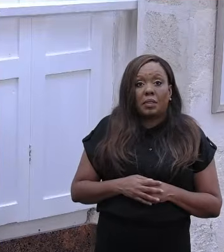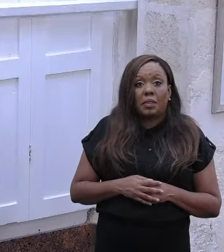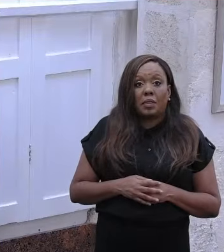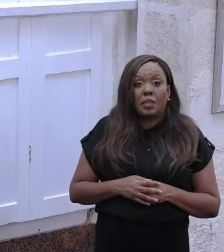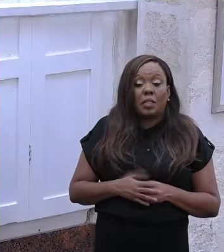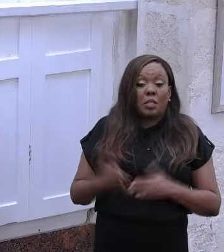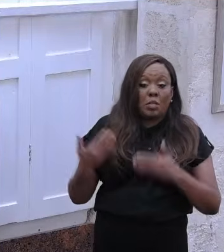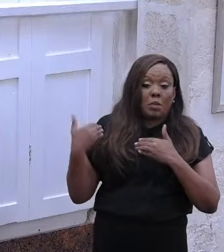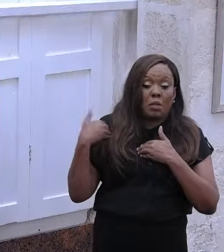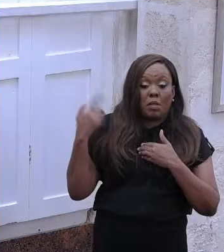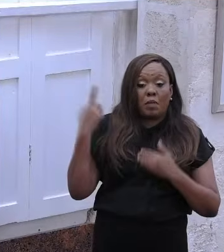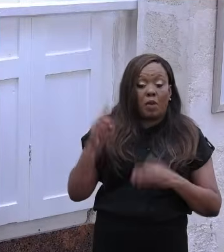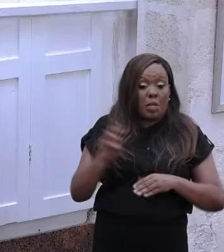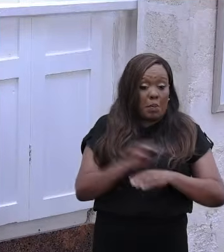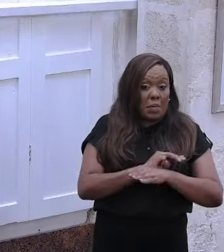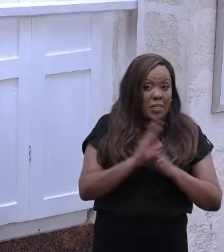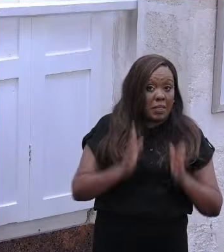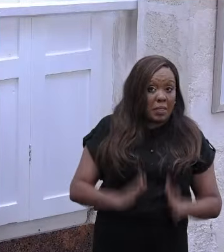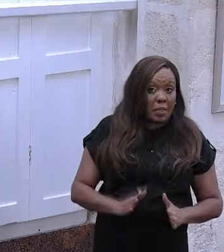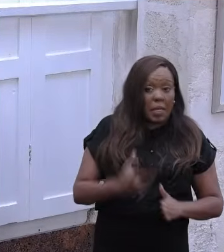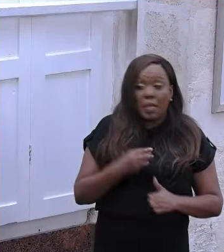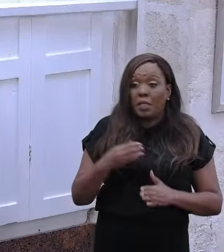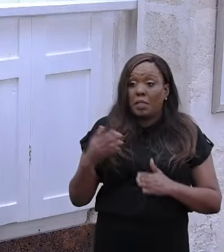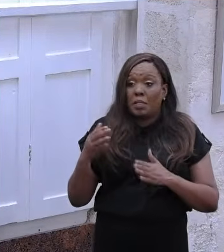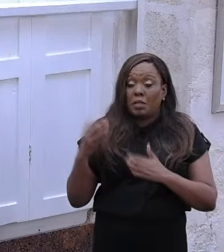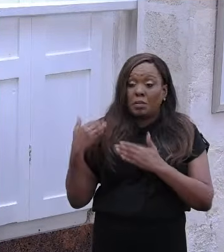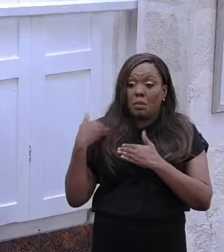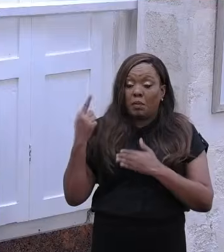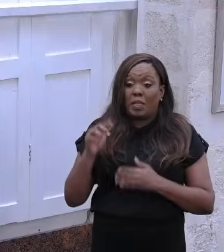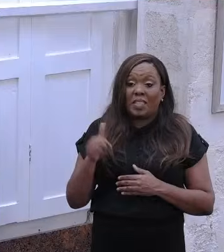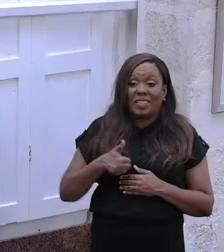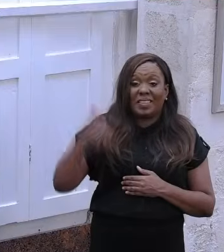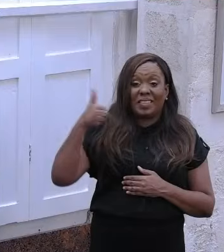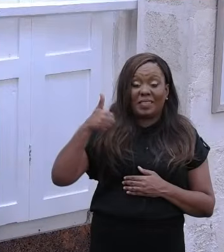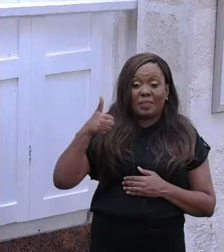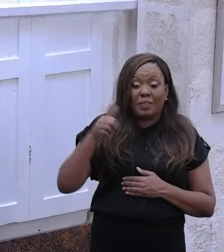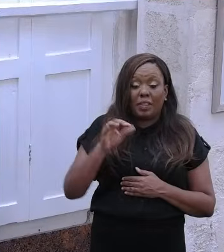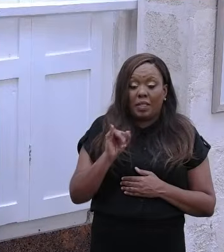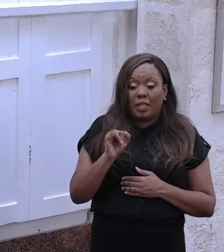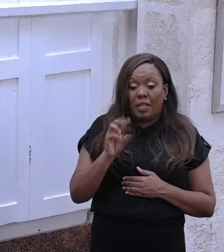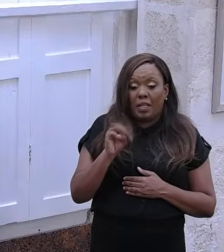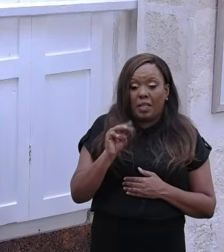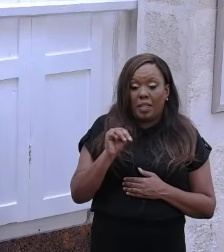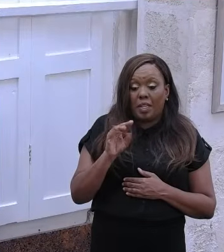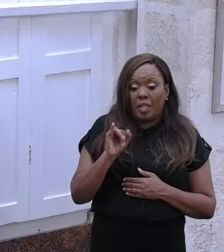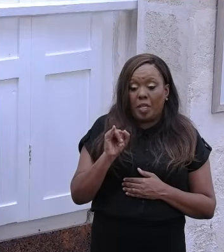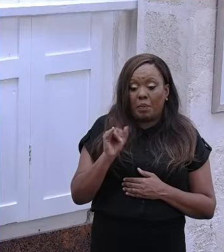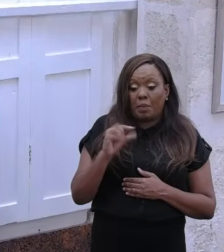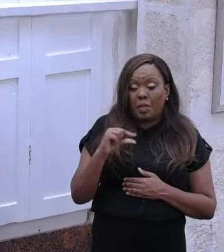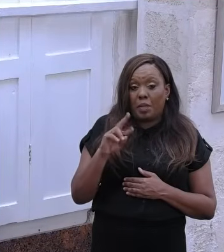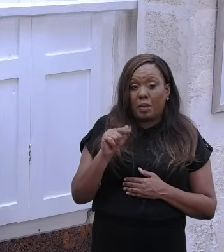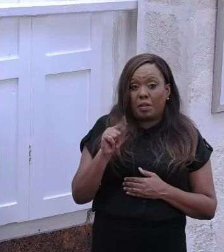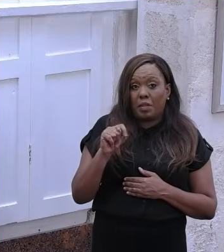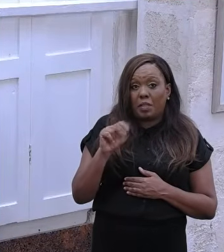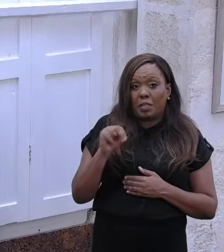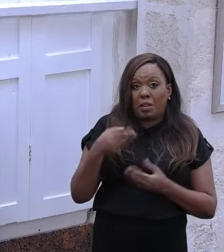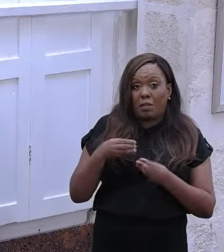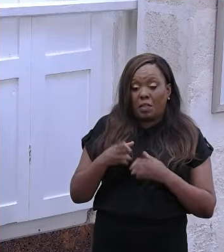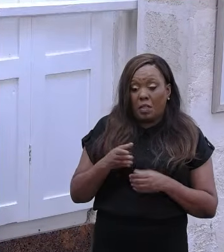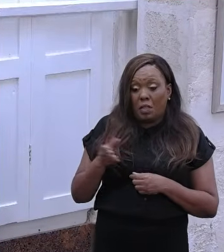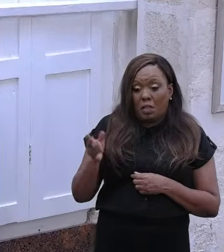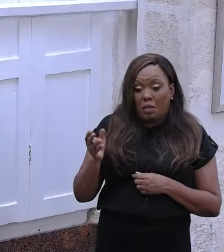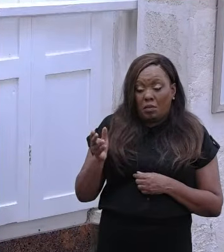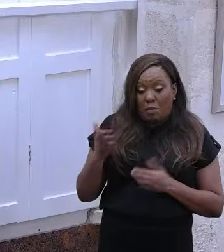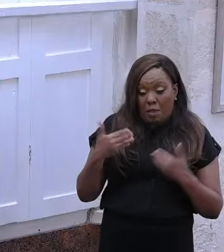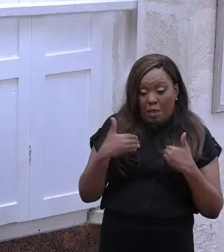officer, there are rules that apply to how persons who are moving are going to be allowed